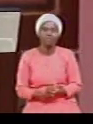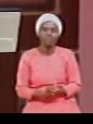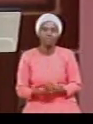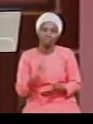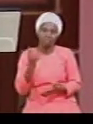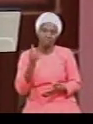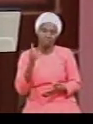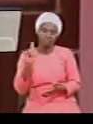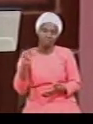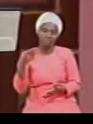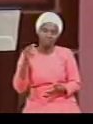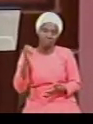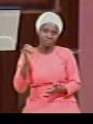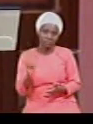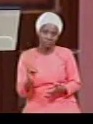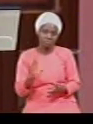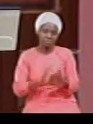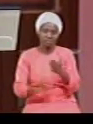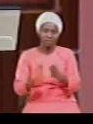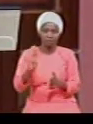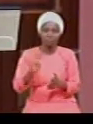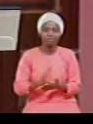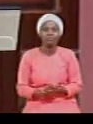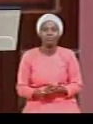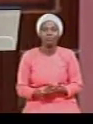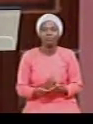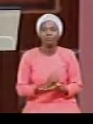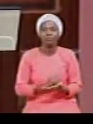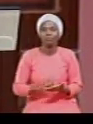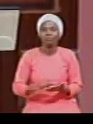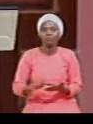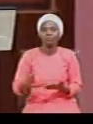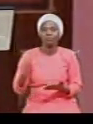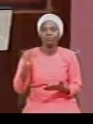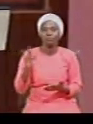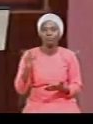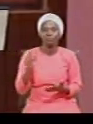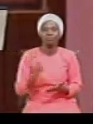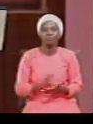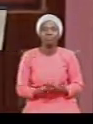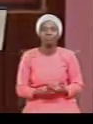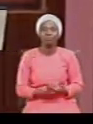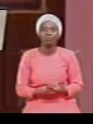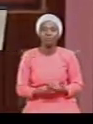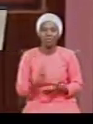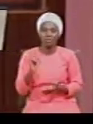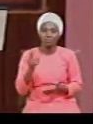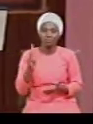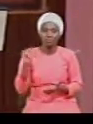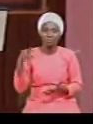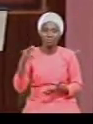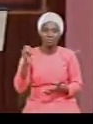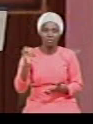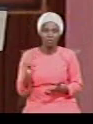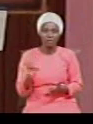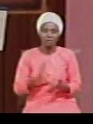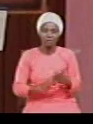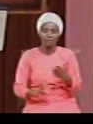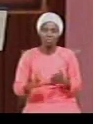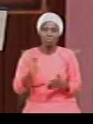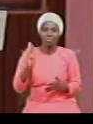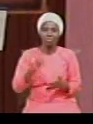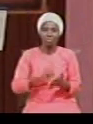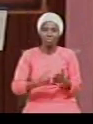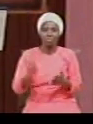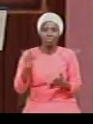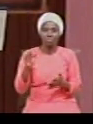1 Thessalonians chapter 4, reading from verse 11. 1 Thessalonians chapter 4,